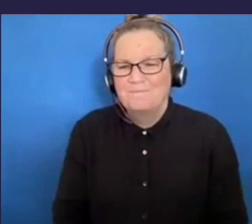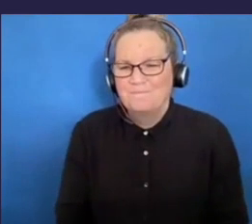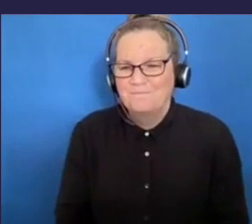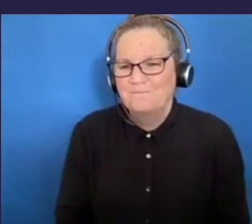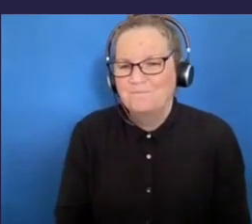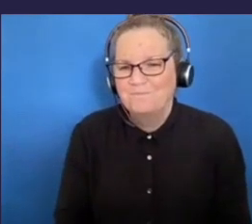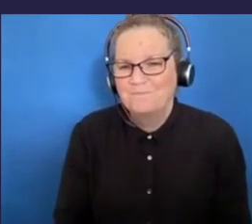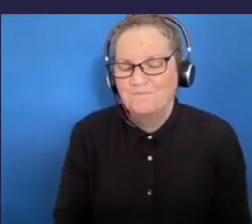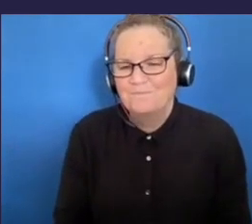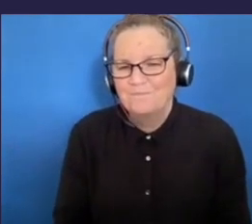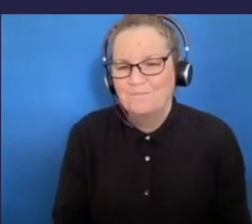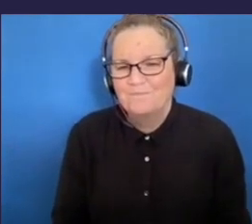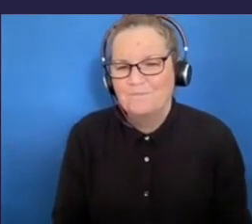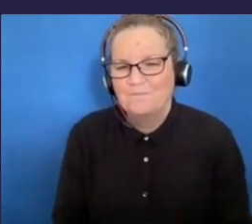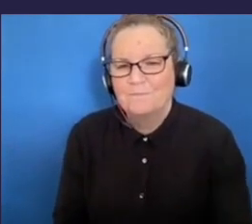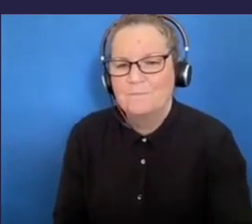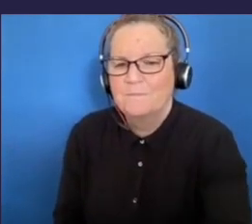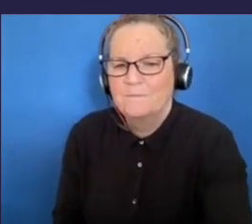And it's